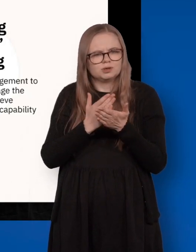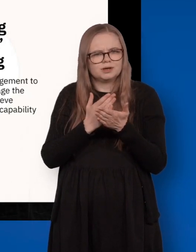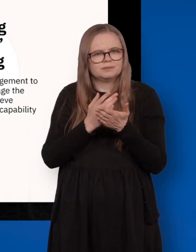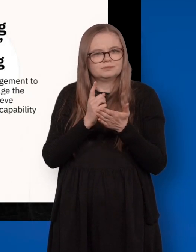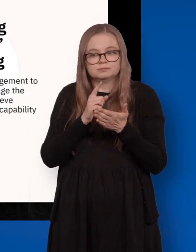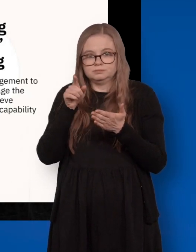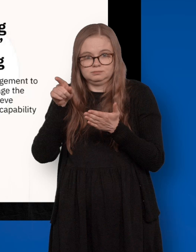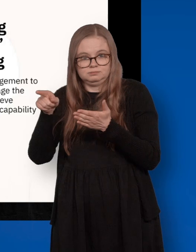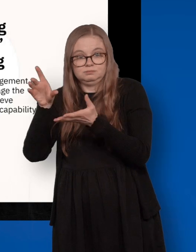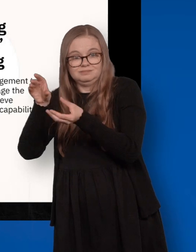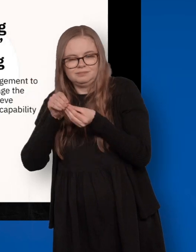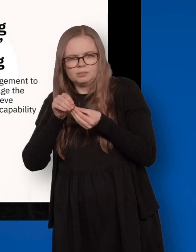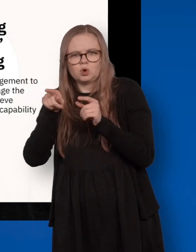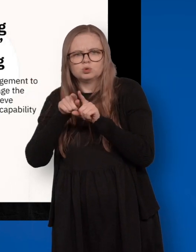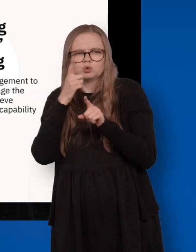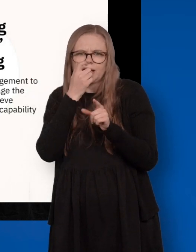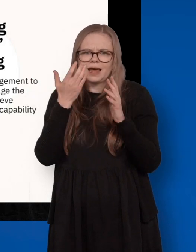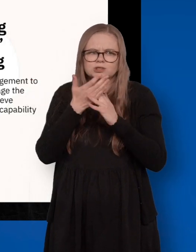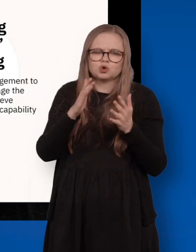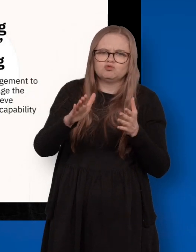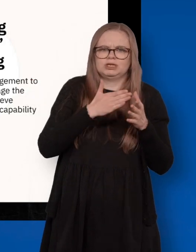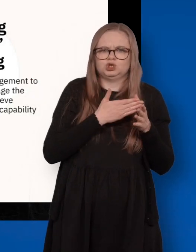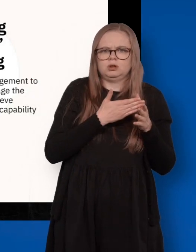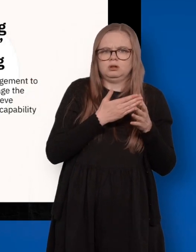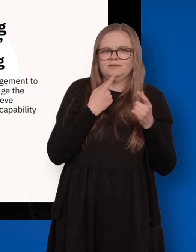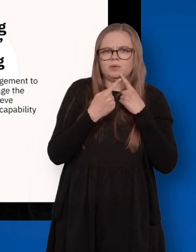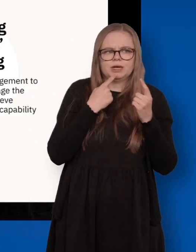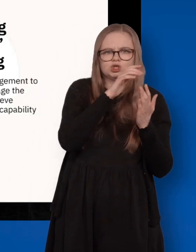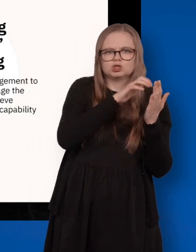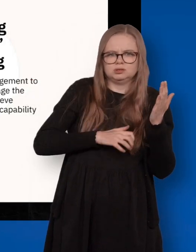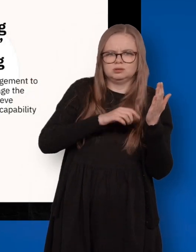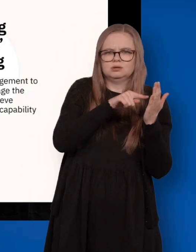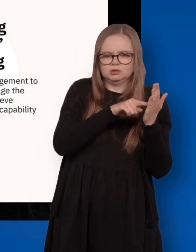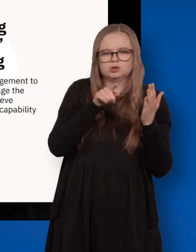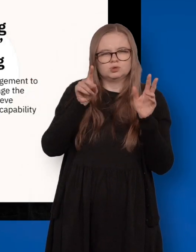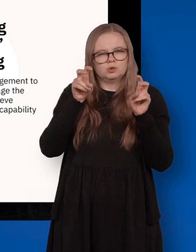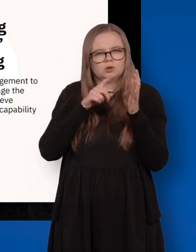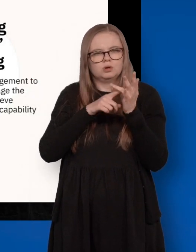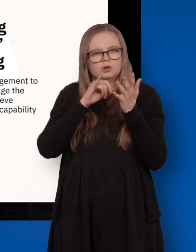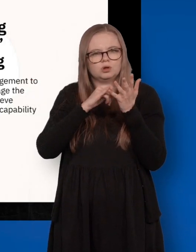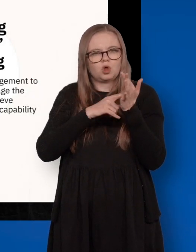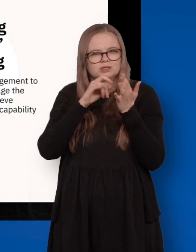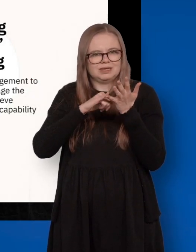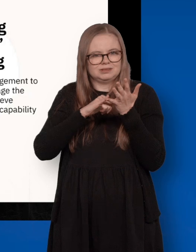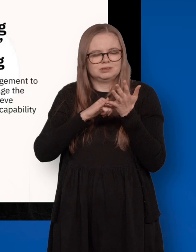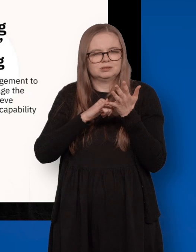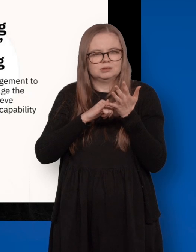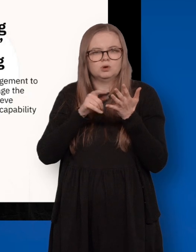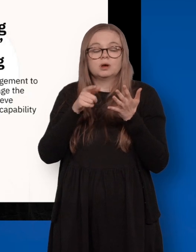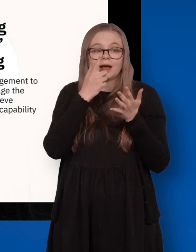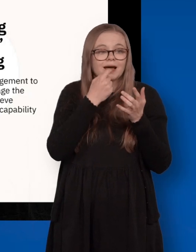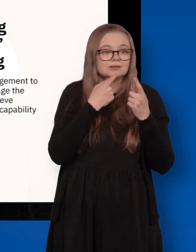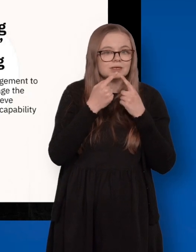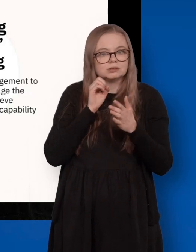have ease of access to the original source material. So, and that's what we mean by lossless. We can transform some of the data